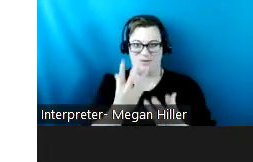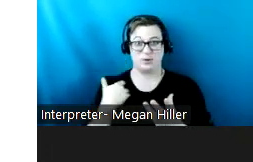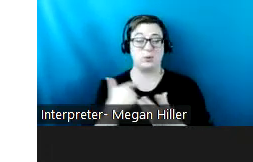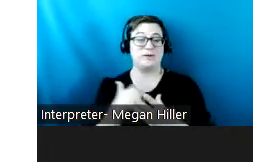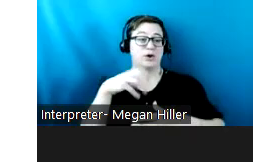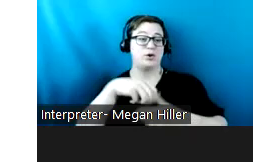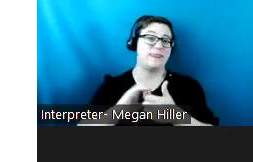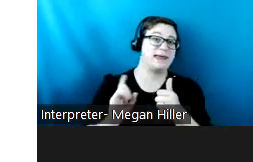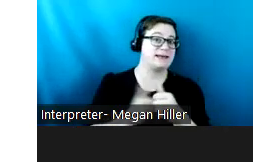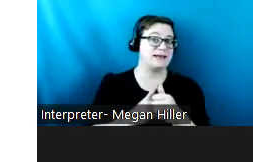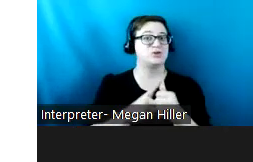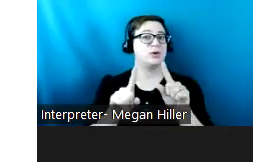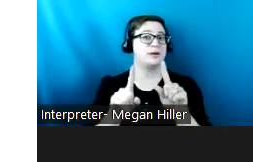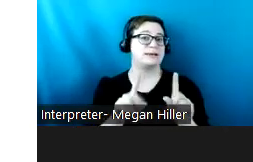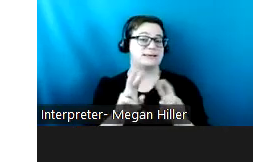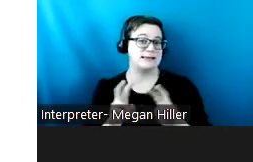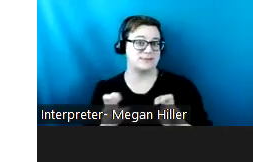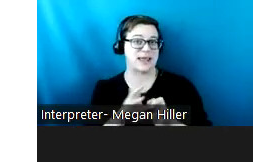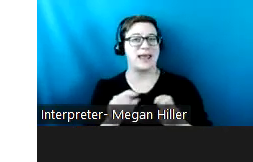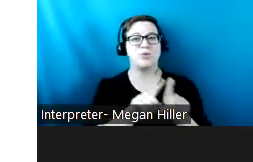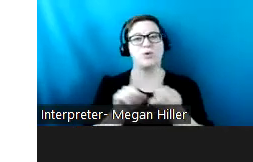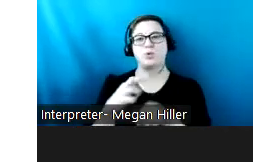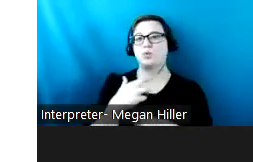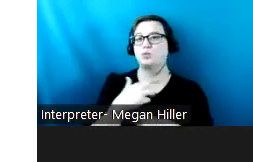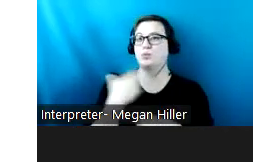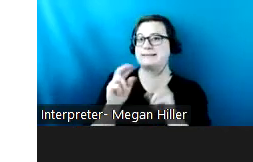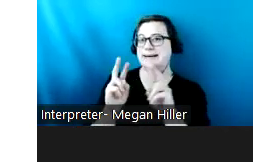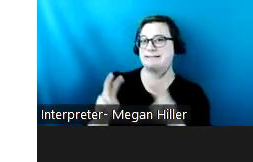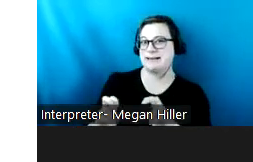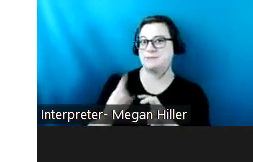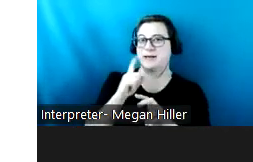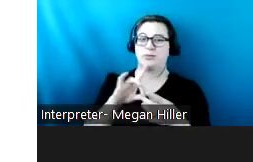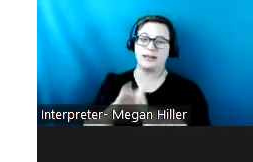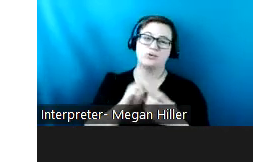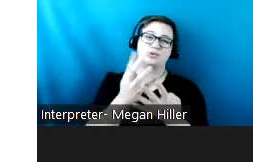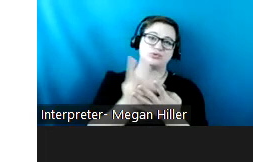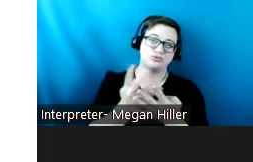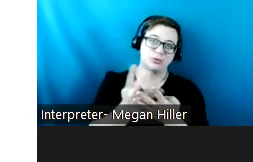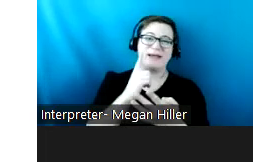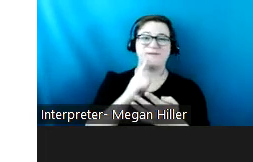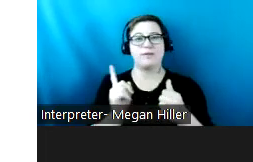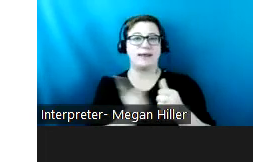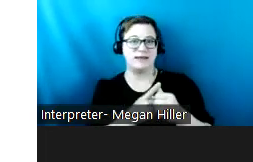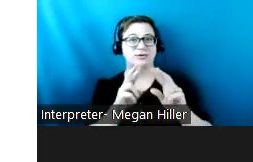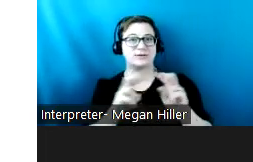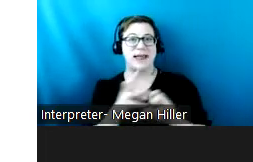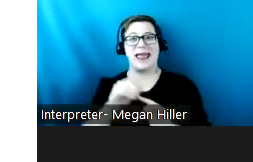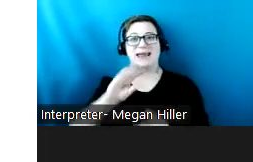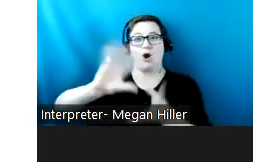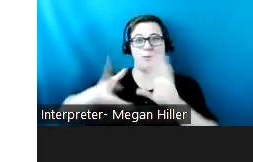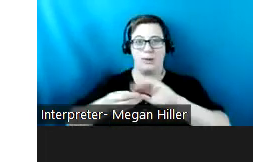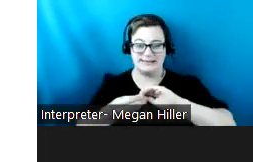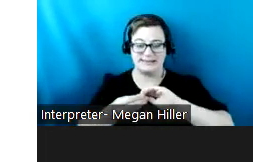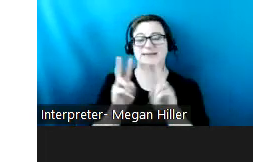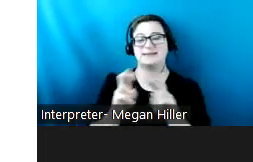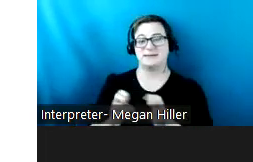assessment. We've also included the risk assessment in screening, initial assessment, and comprehensive assessment, making sure that